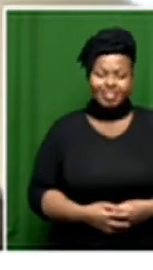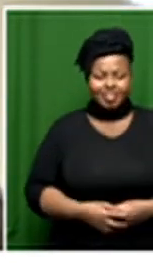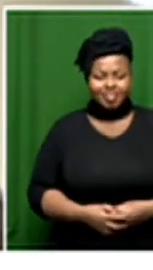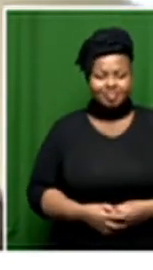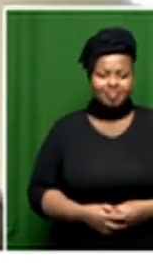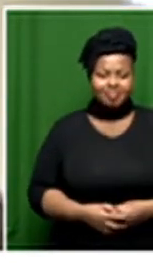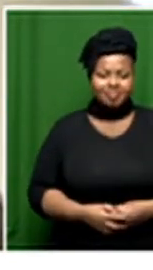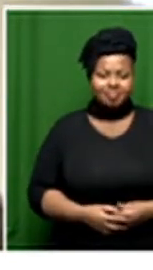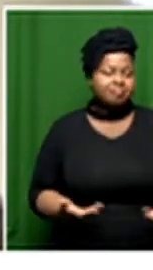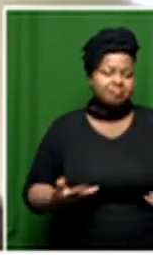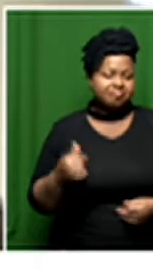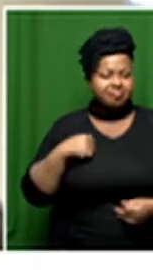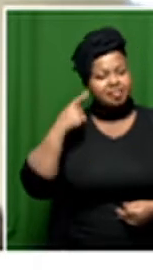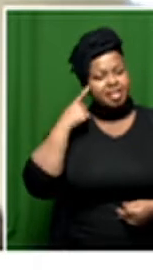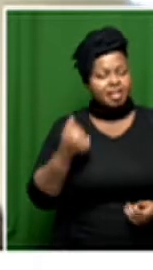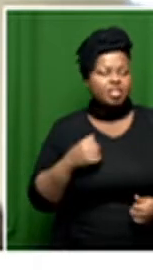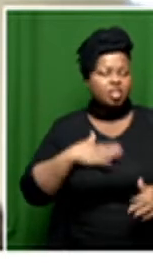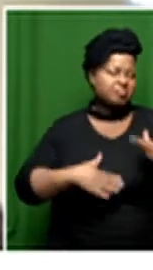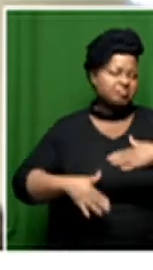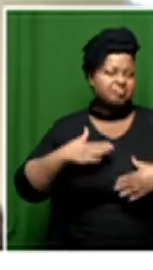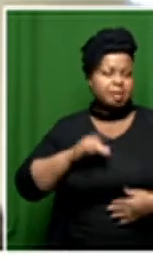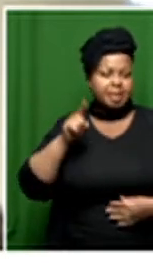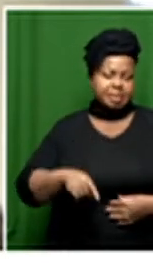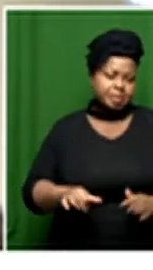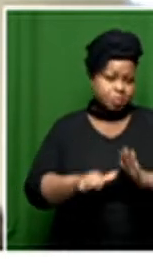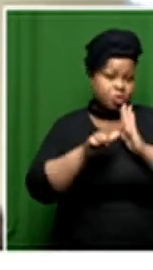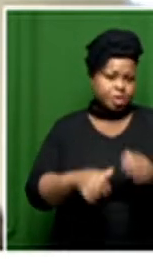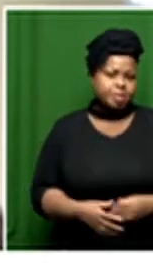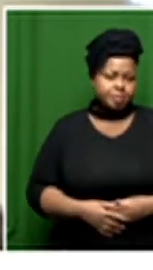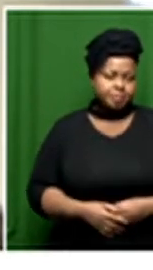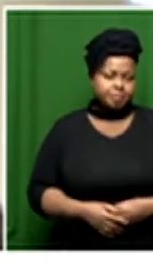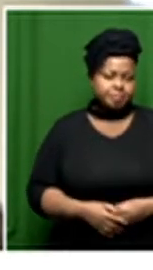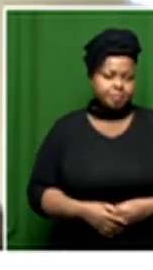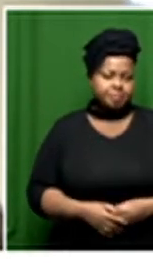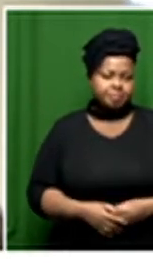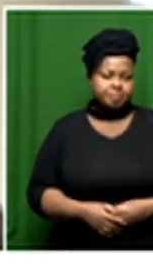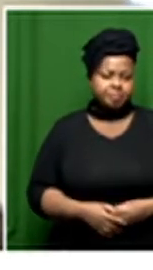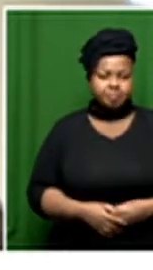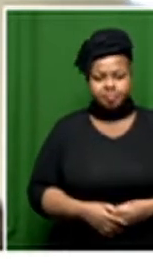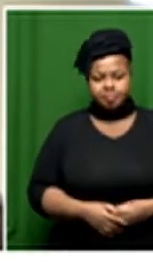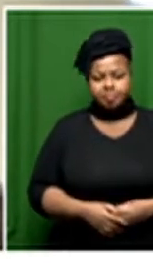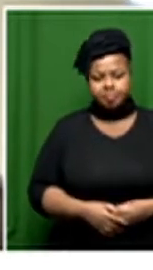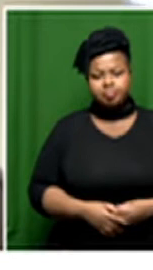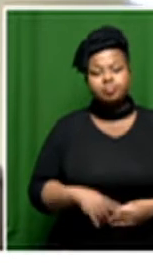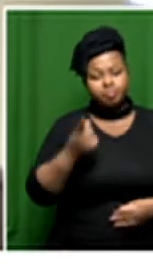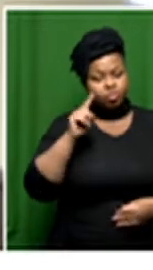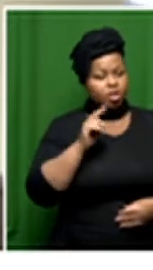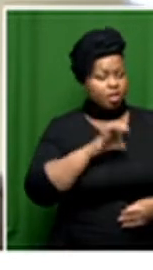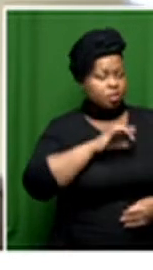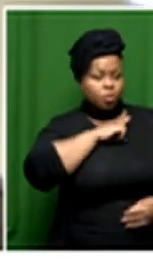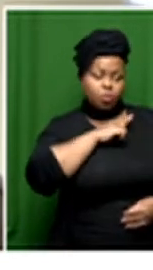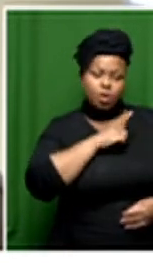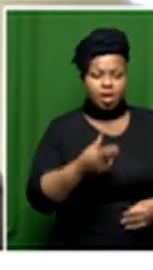so it's I guess it's just like a patient game that takes time. No, you're quite right there. I mean,